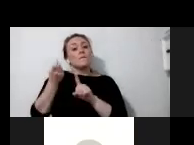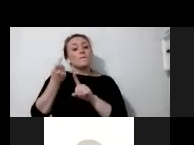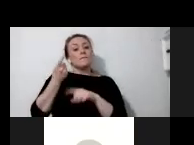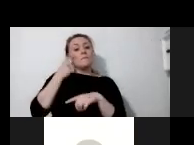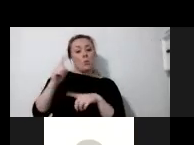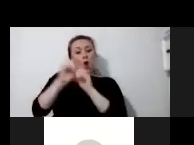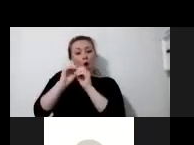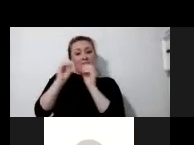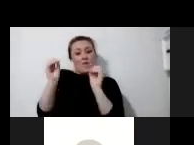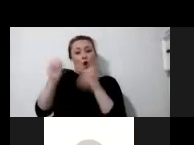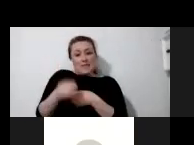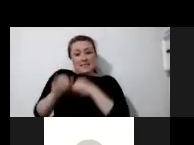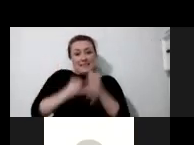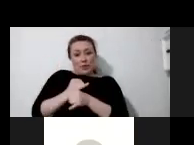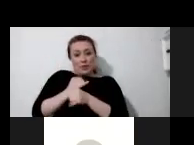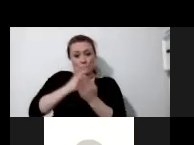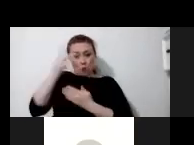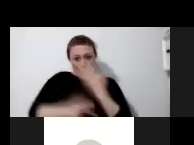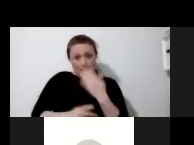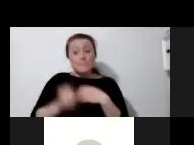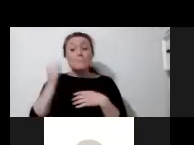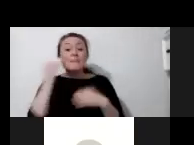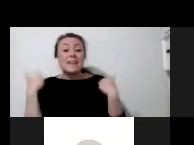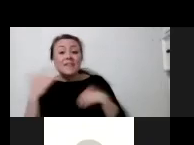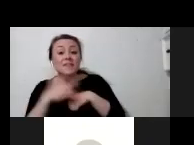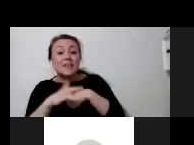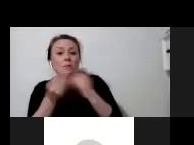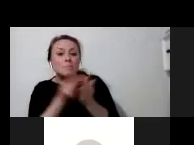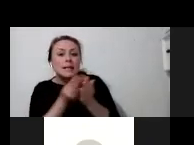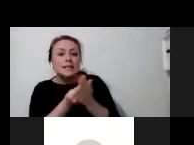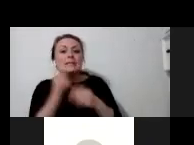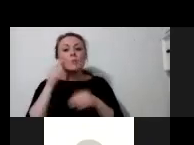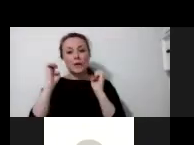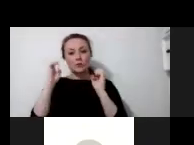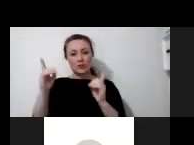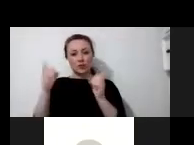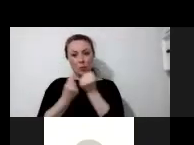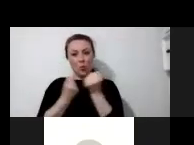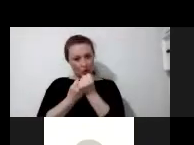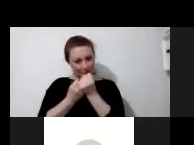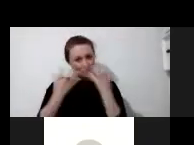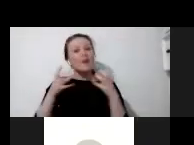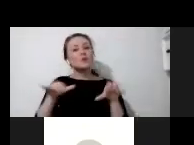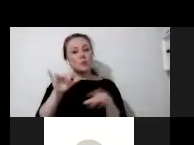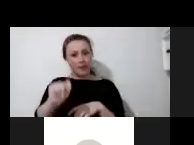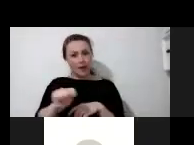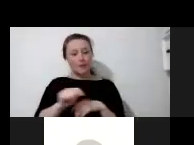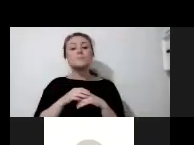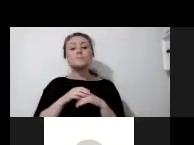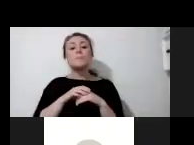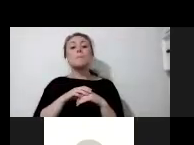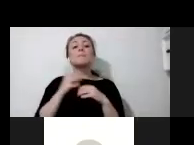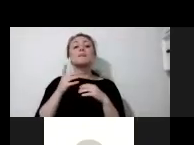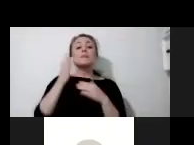was if there was any monies that could be available for education support. And that's why one thing, some of the monies are used, for